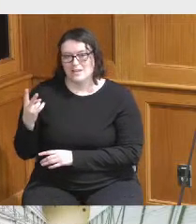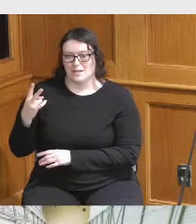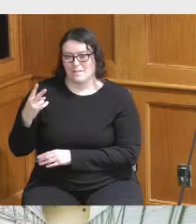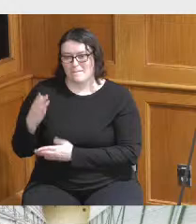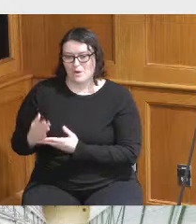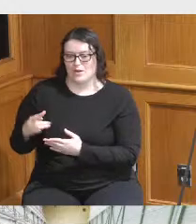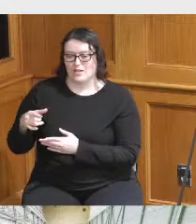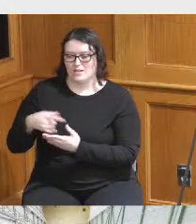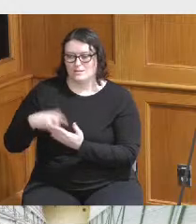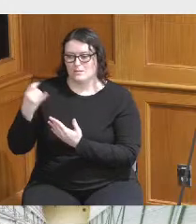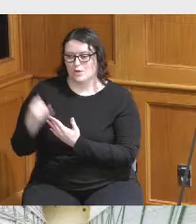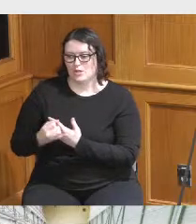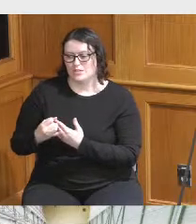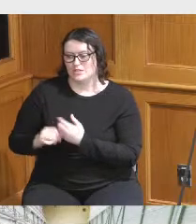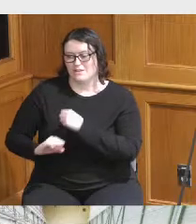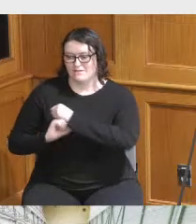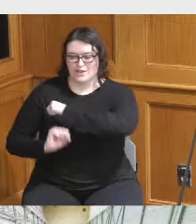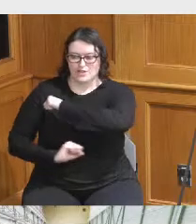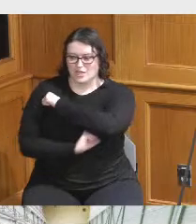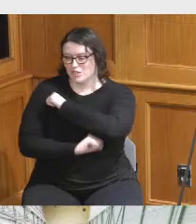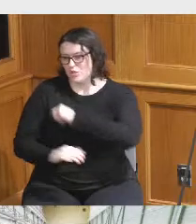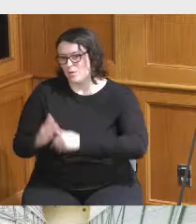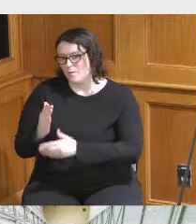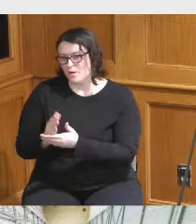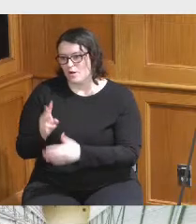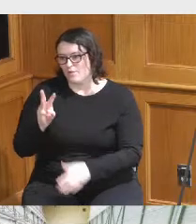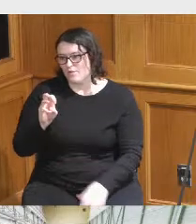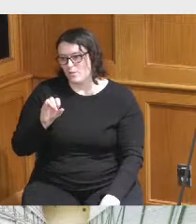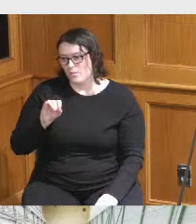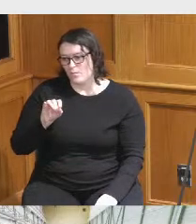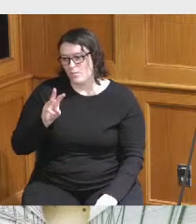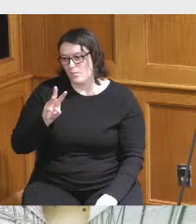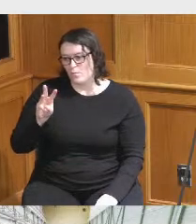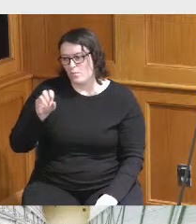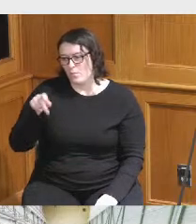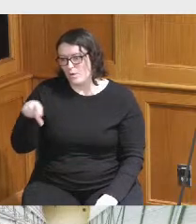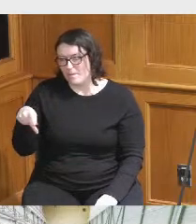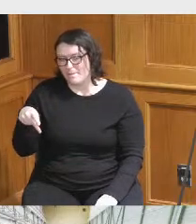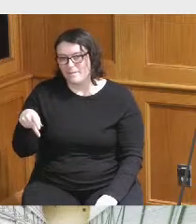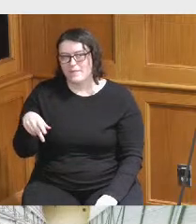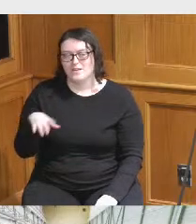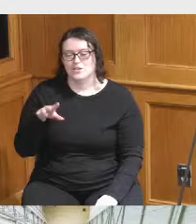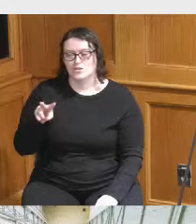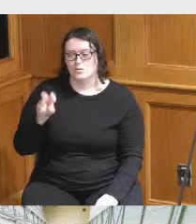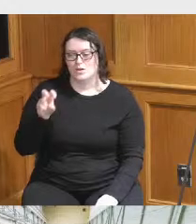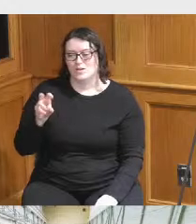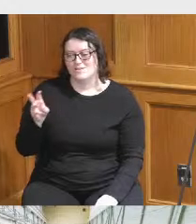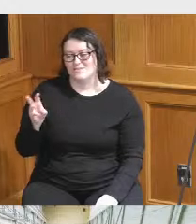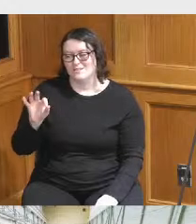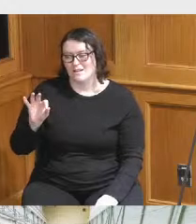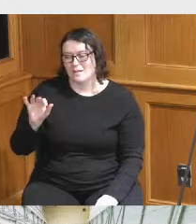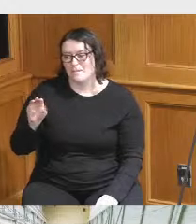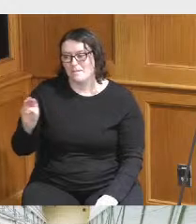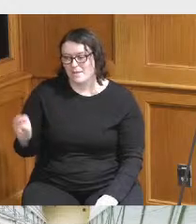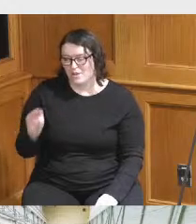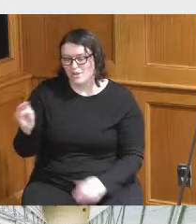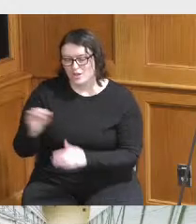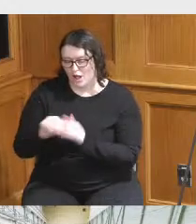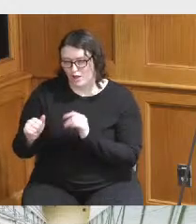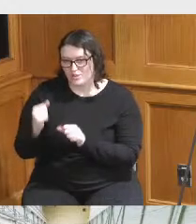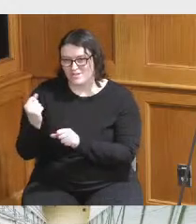big foundational piece of our WIP. And that's $269 million for construction next